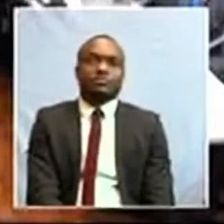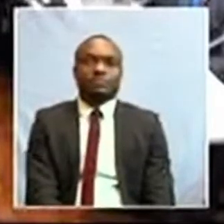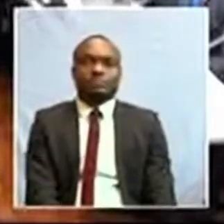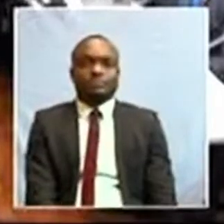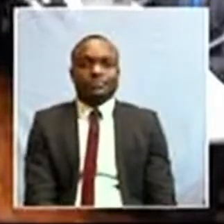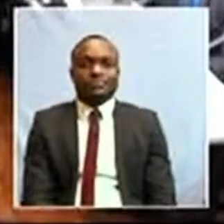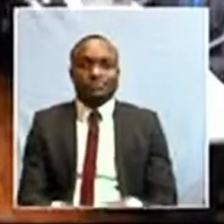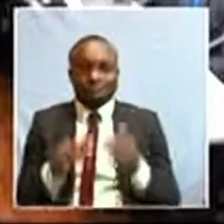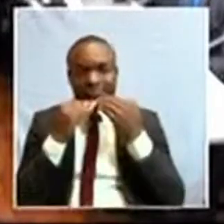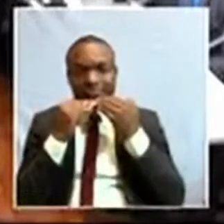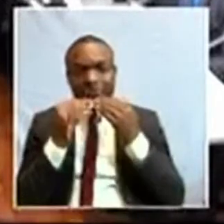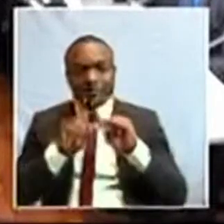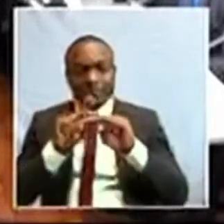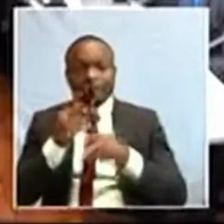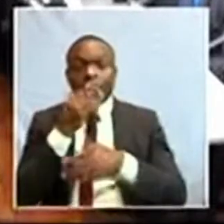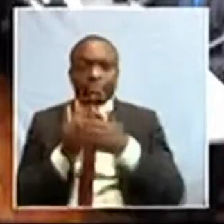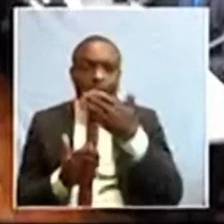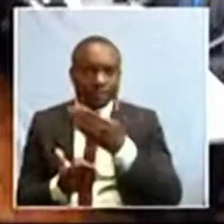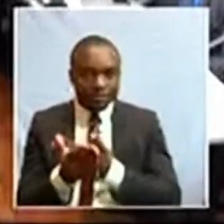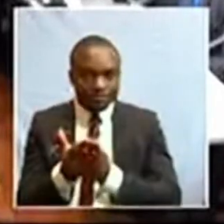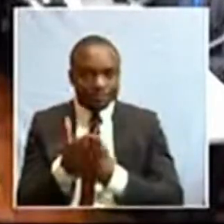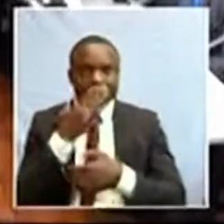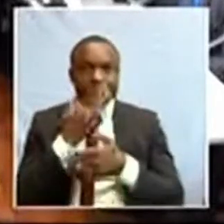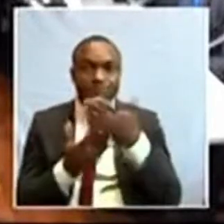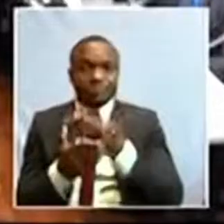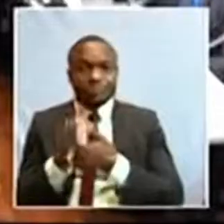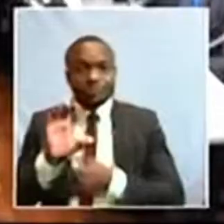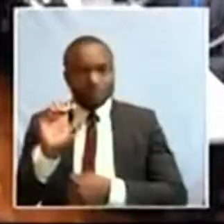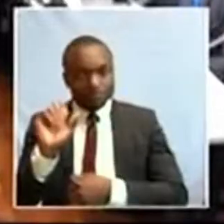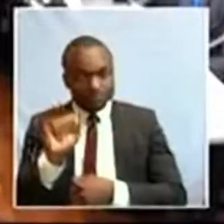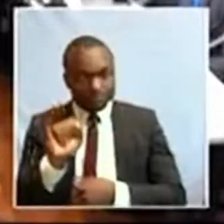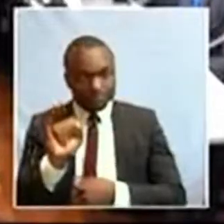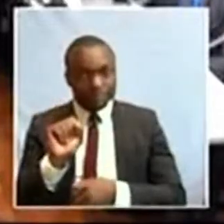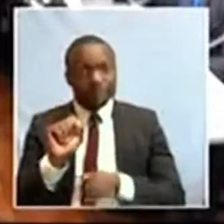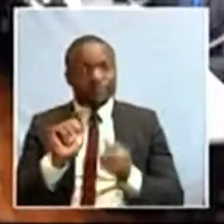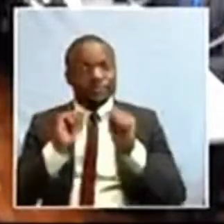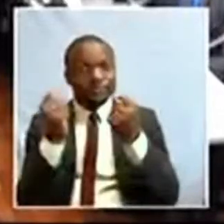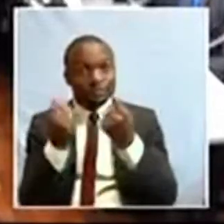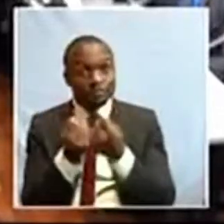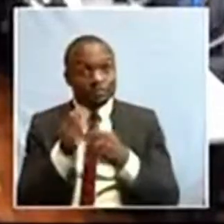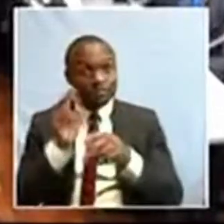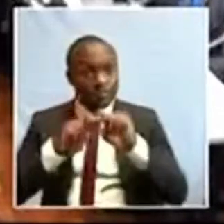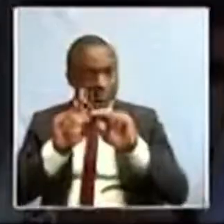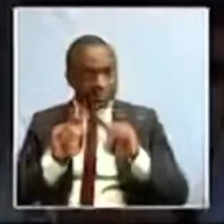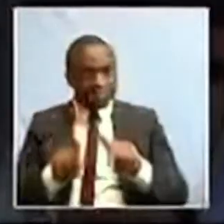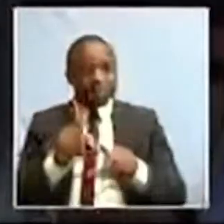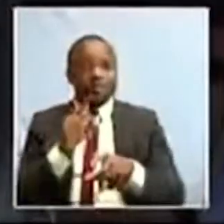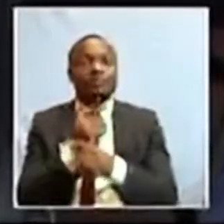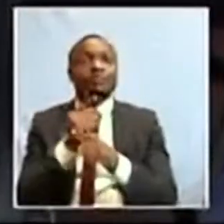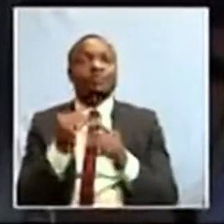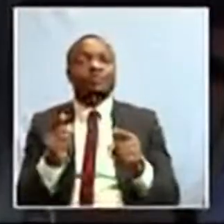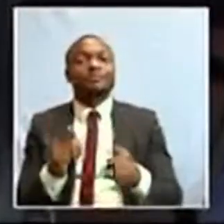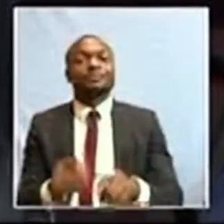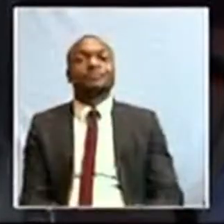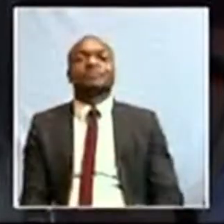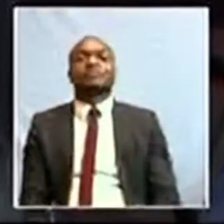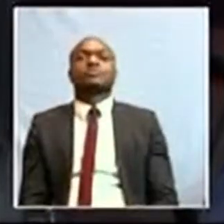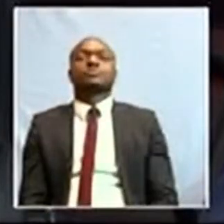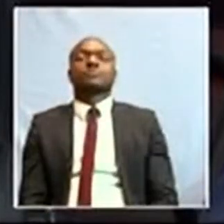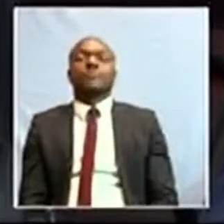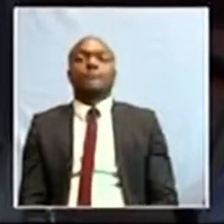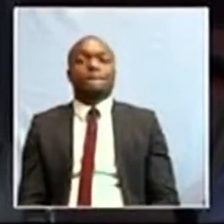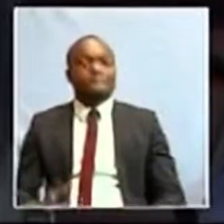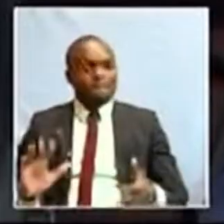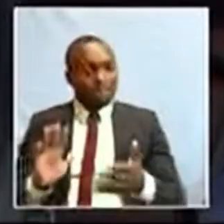Thank you, Chair, and good morning, CS and team. Chair, just a